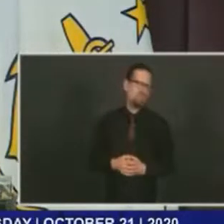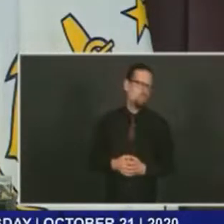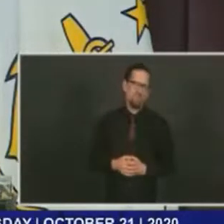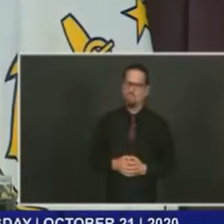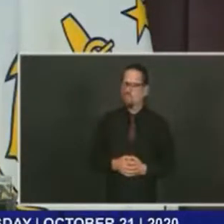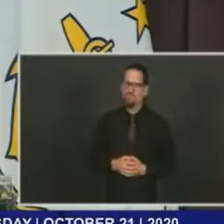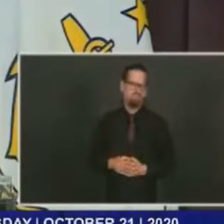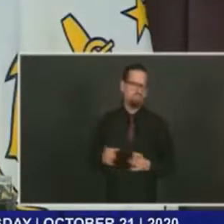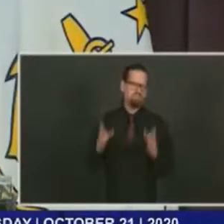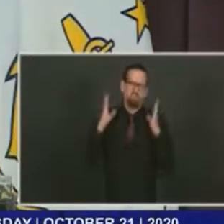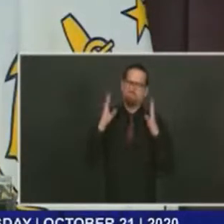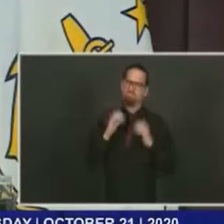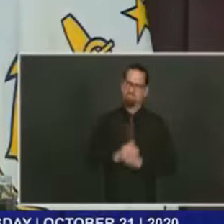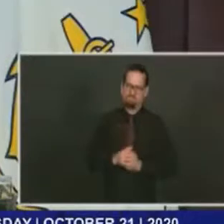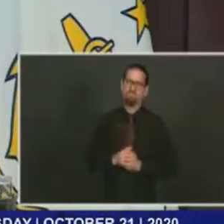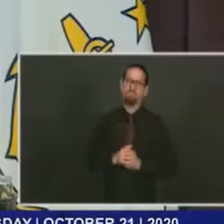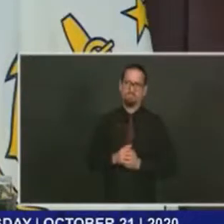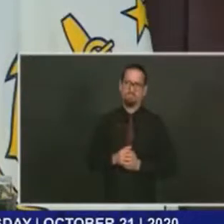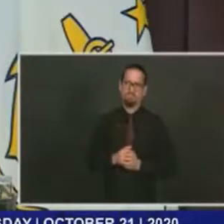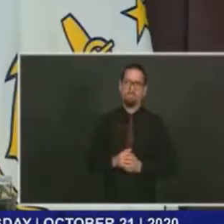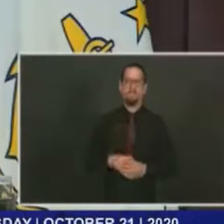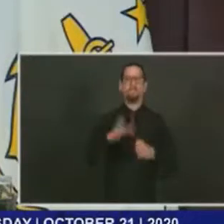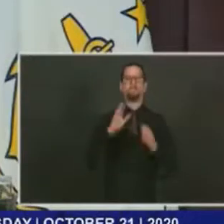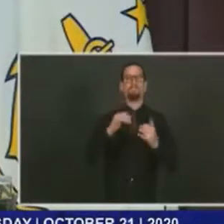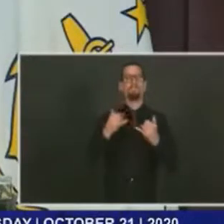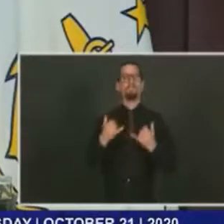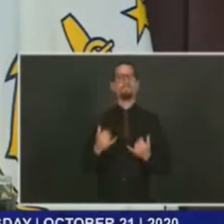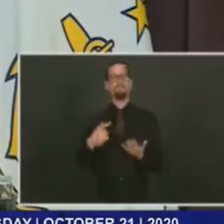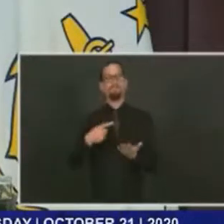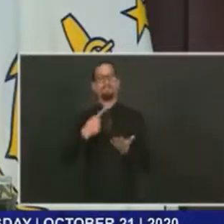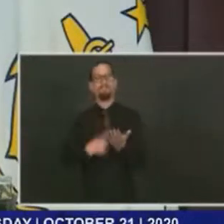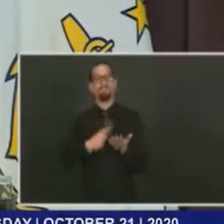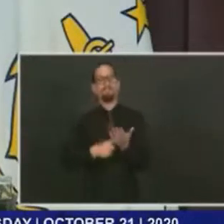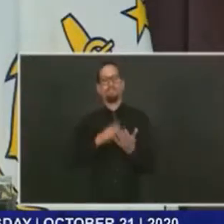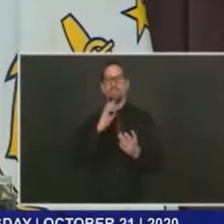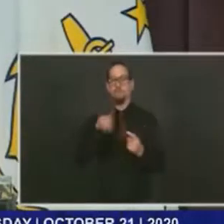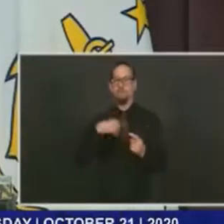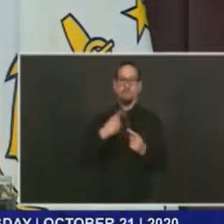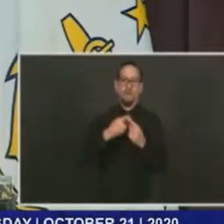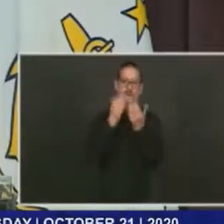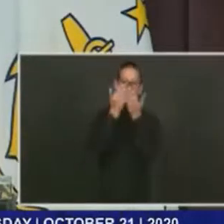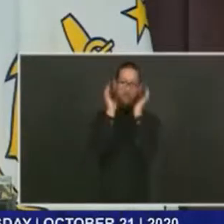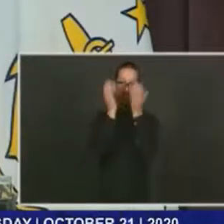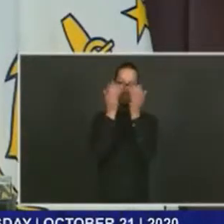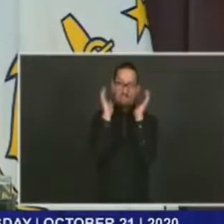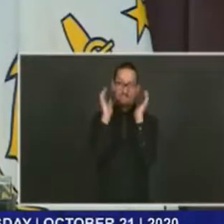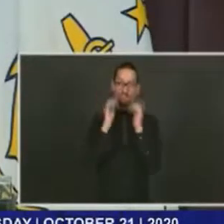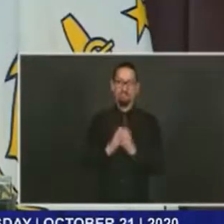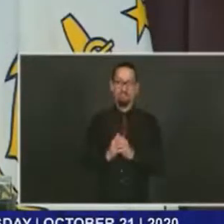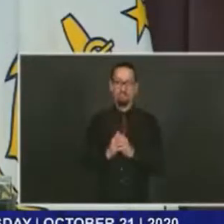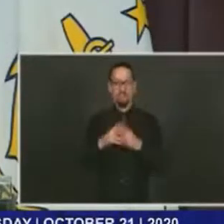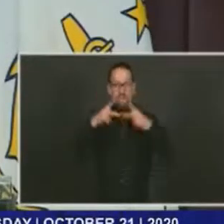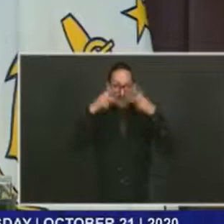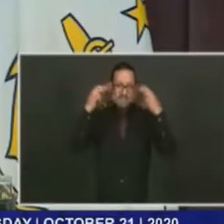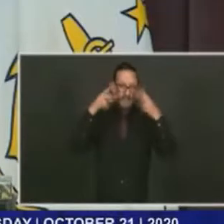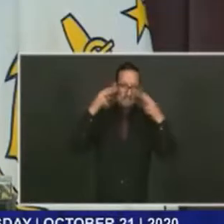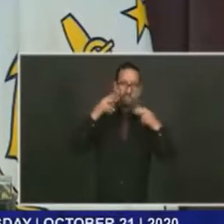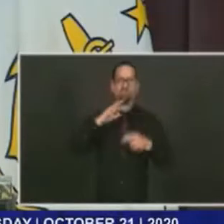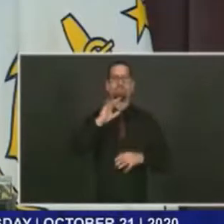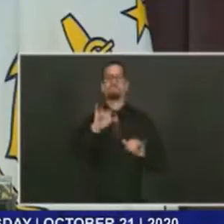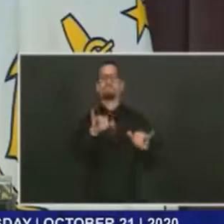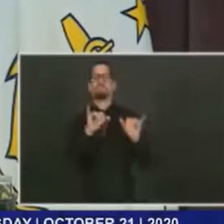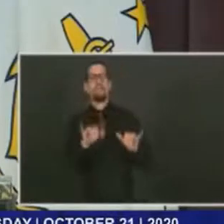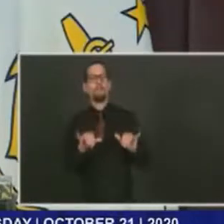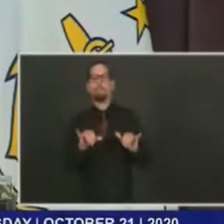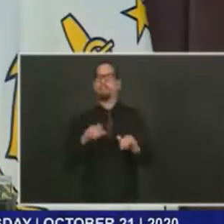In that spirit, I want to take a second to talk about Halloween. Same thing, it's going to be different this year. I'm excited to announce the